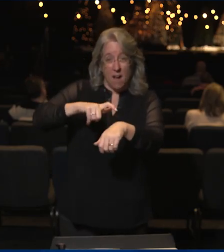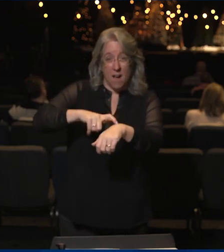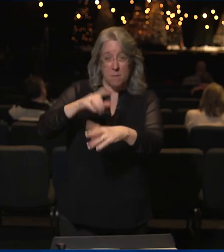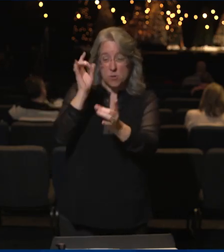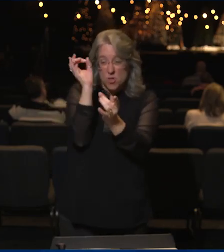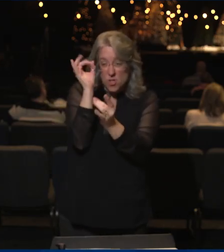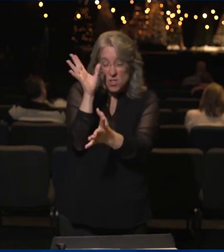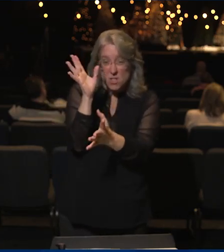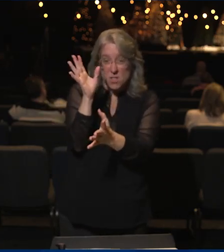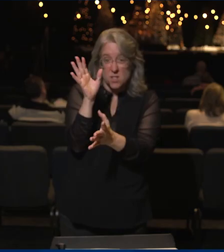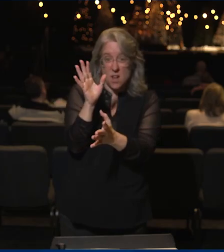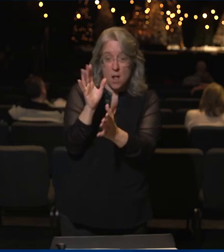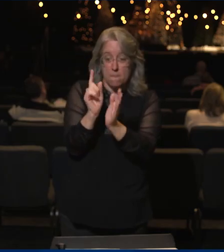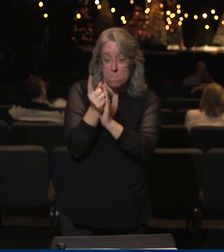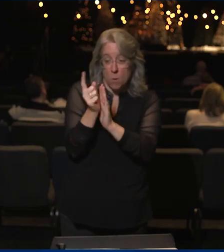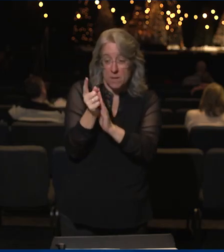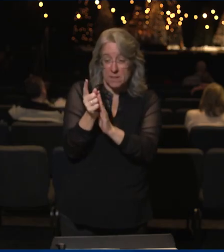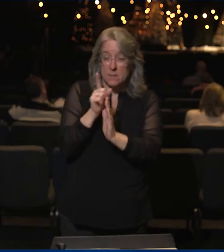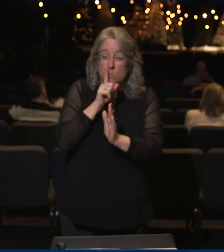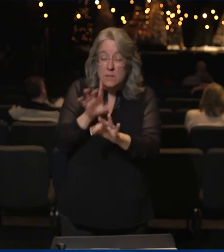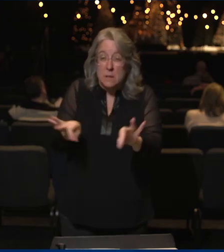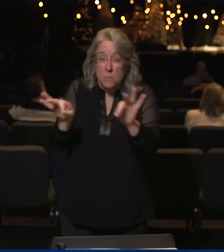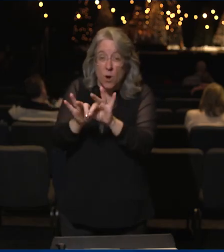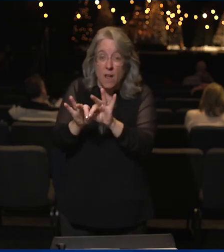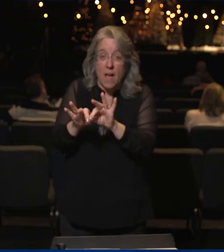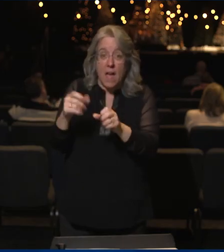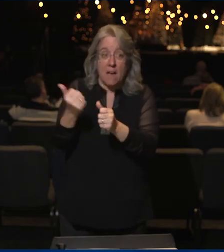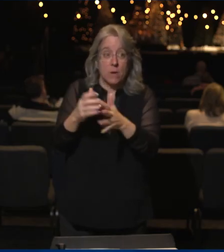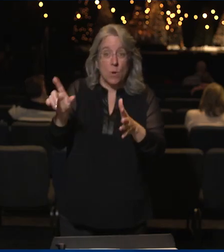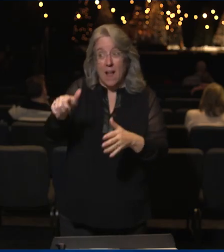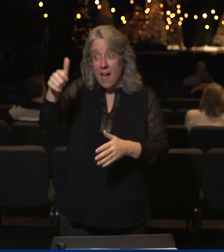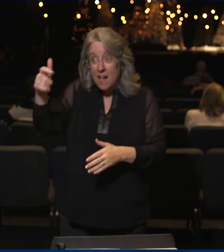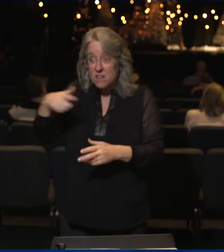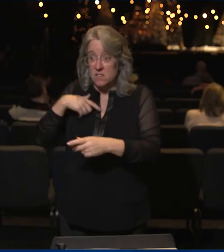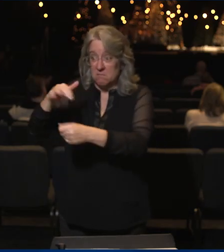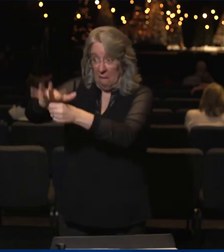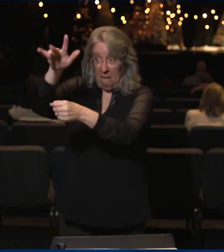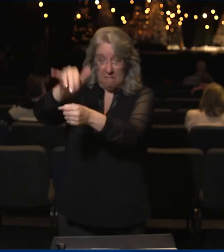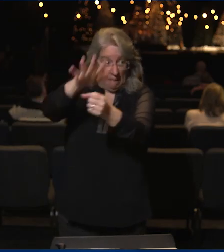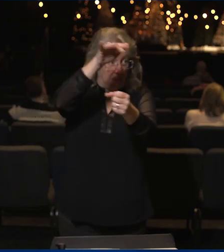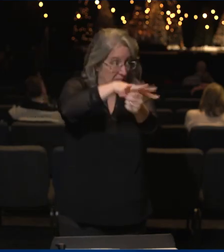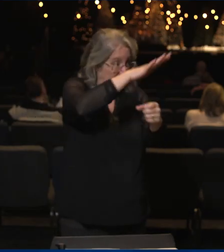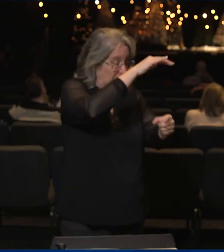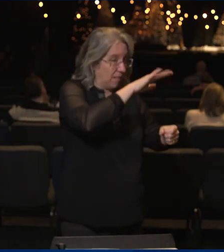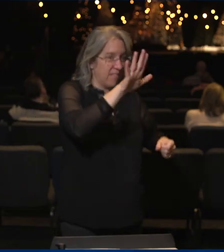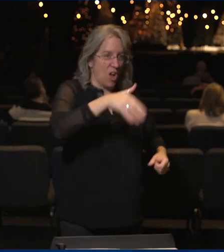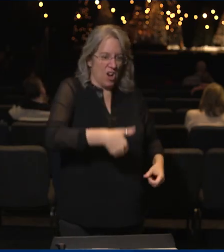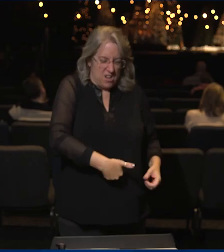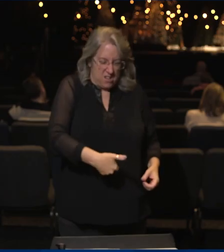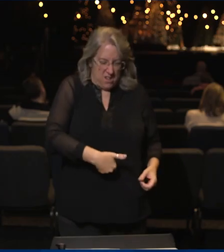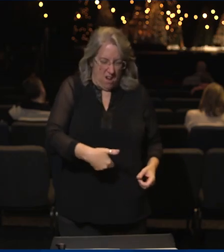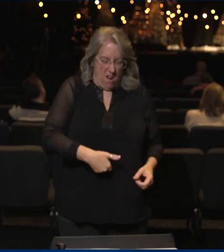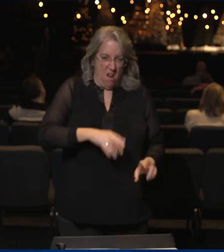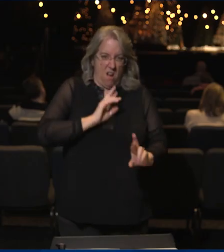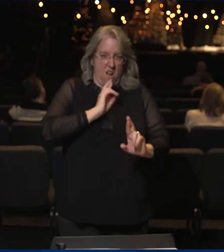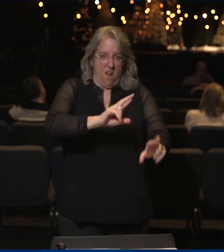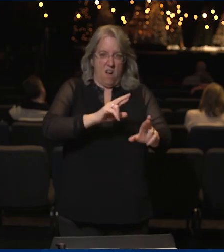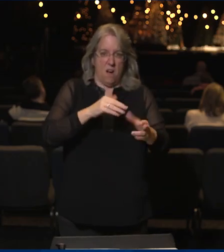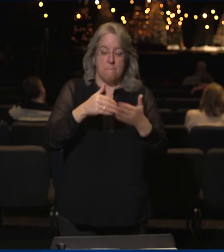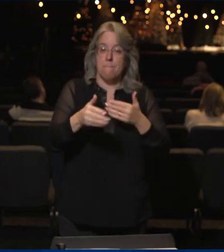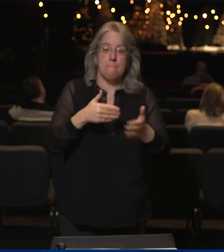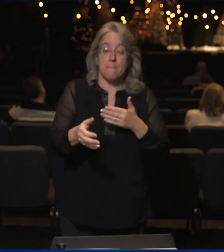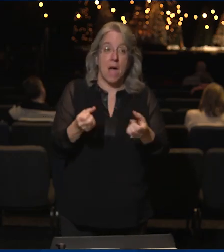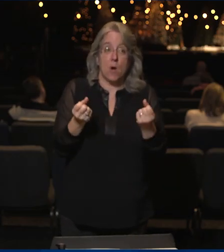it matters, the moments where everyone else is losing their head and acting out of their own gut reaction, regardless of how many